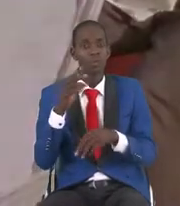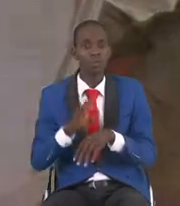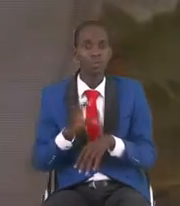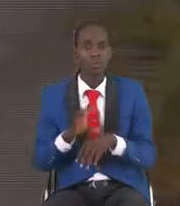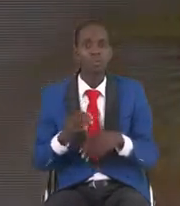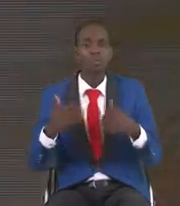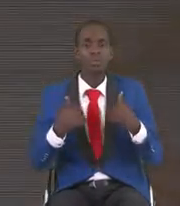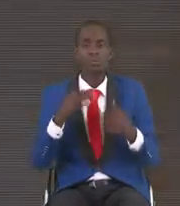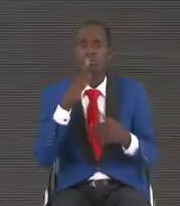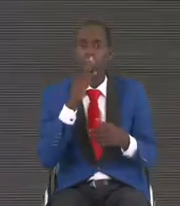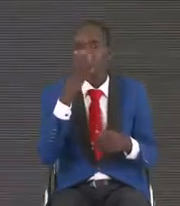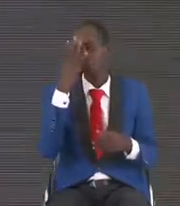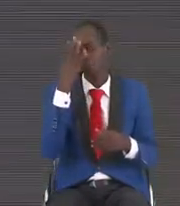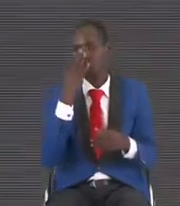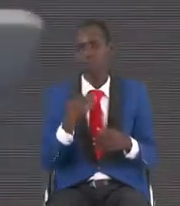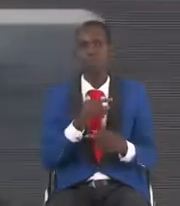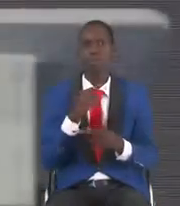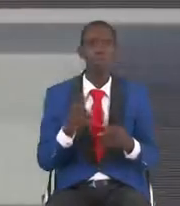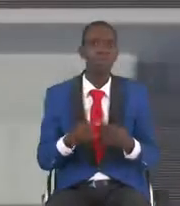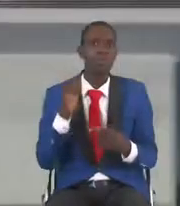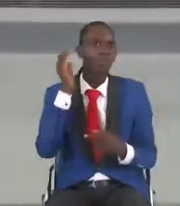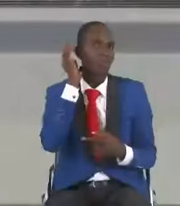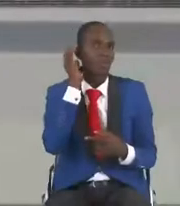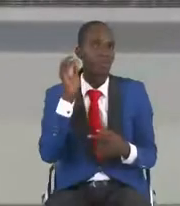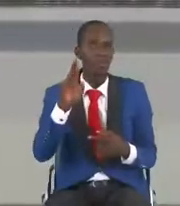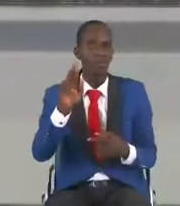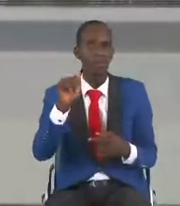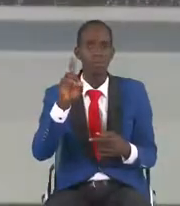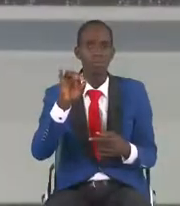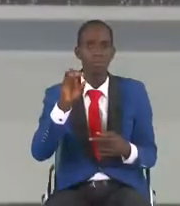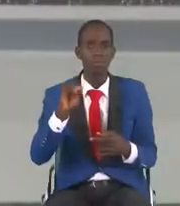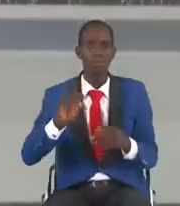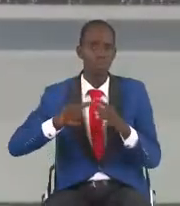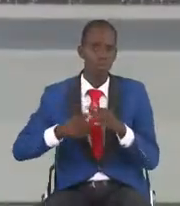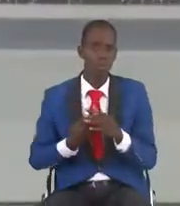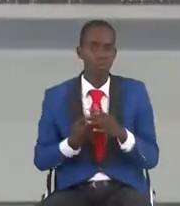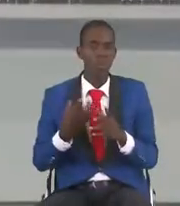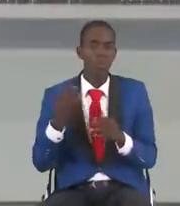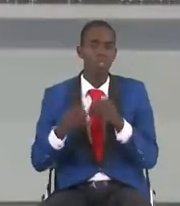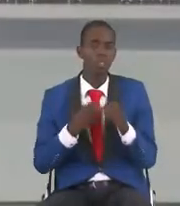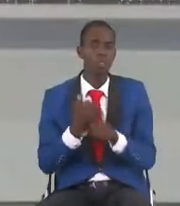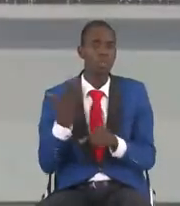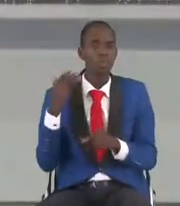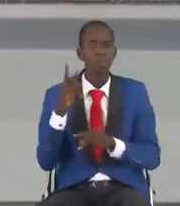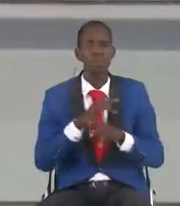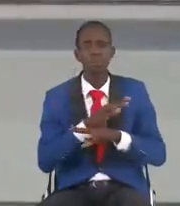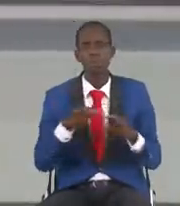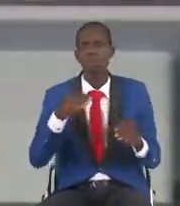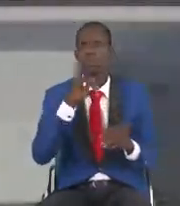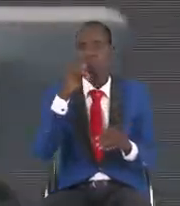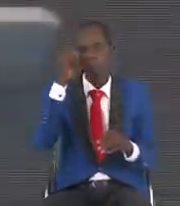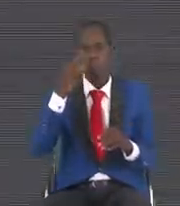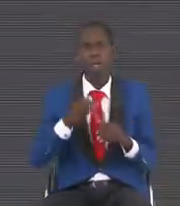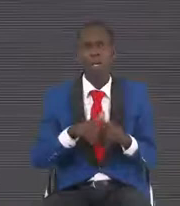asleep. When radio began some years ago, and people didn't understand how voice